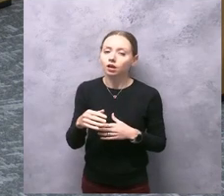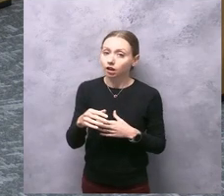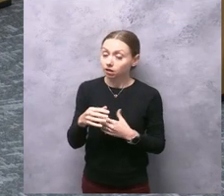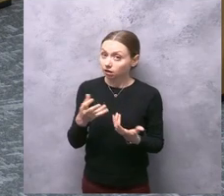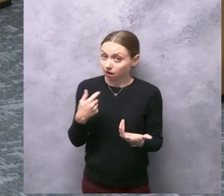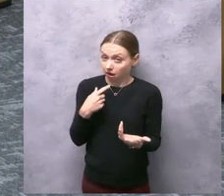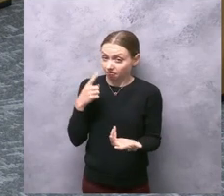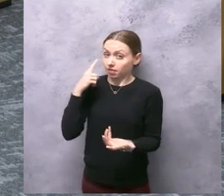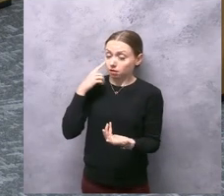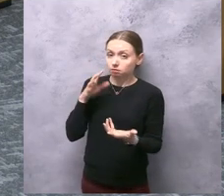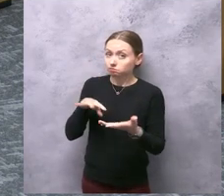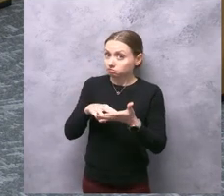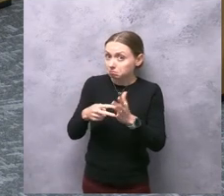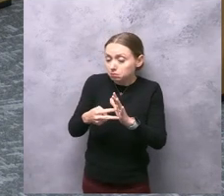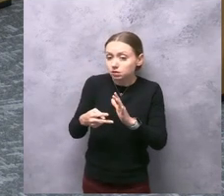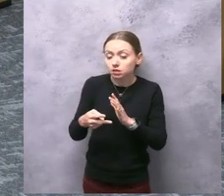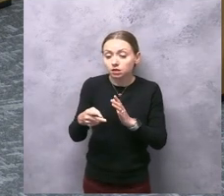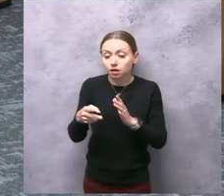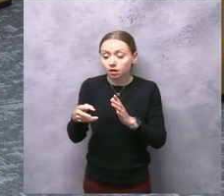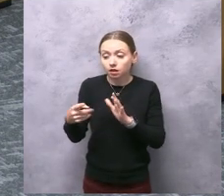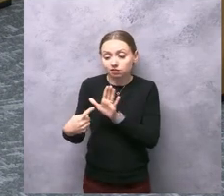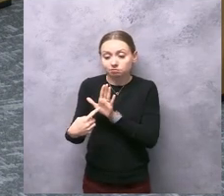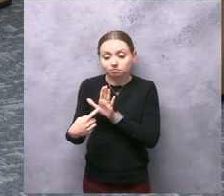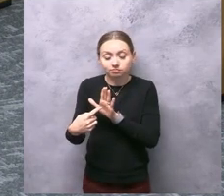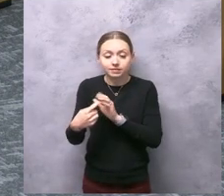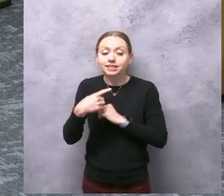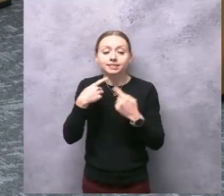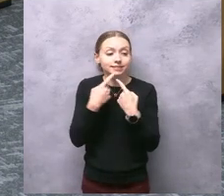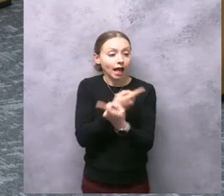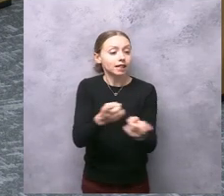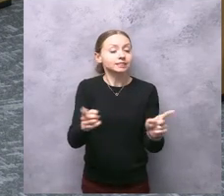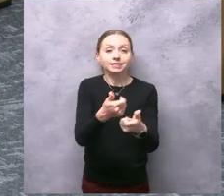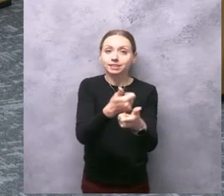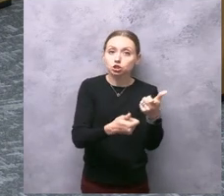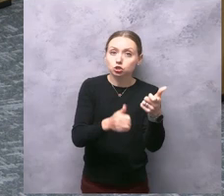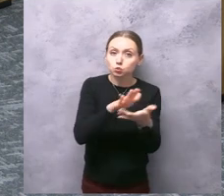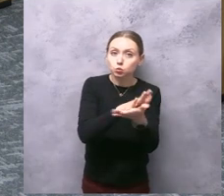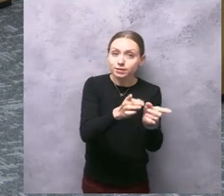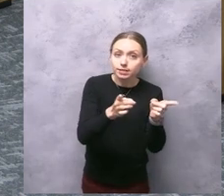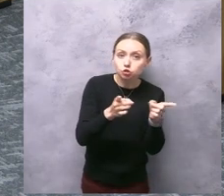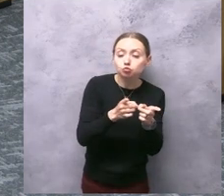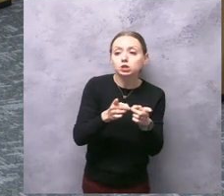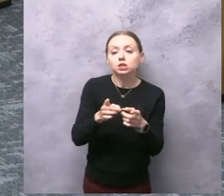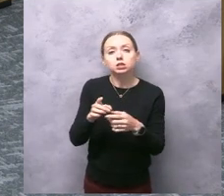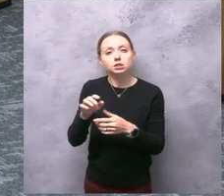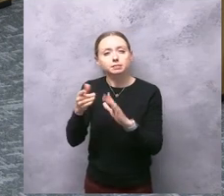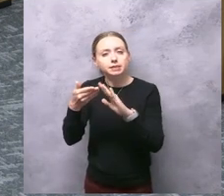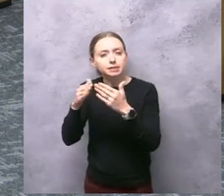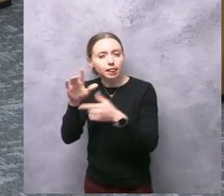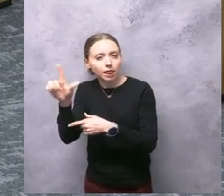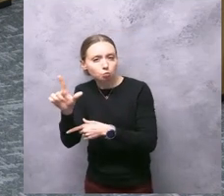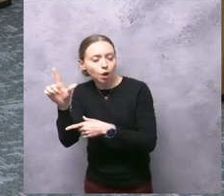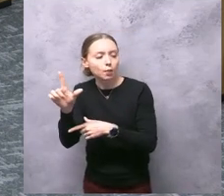directs each school district, each municipal library, other libraries, kind of how to adopt your local